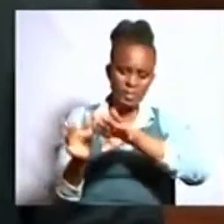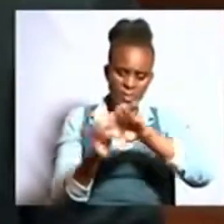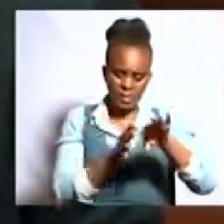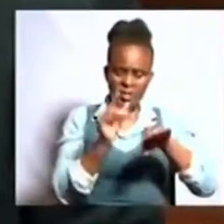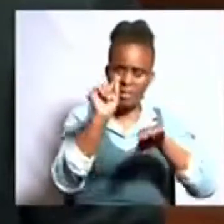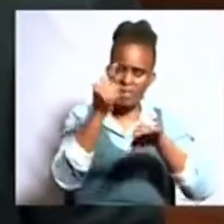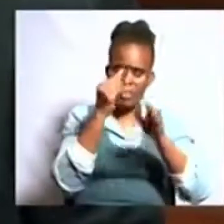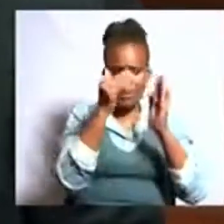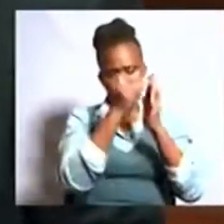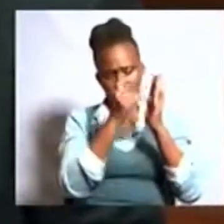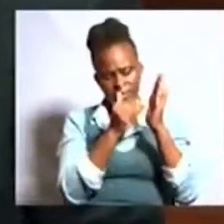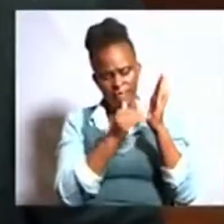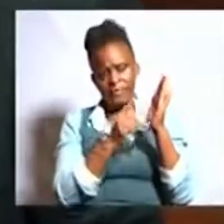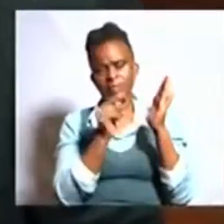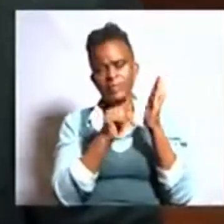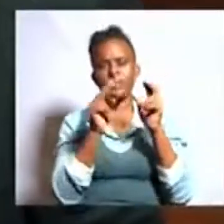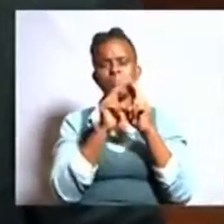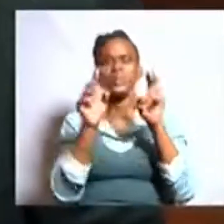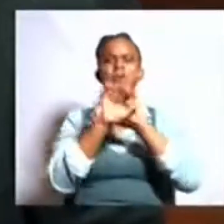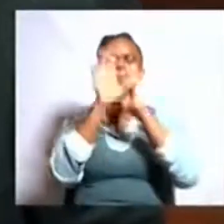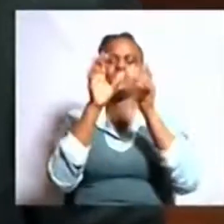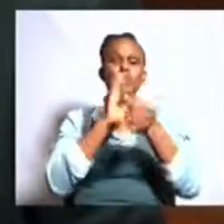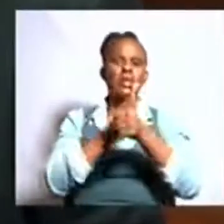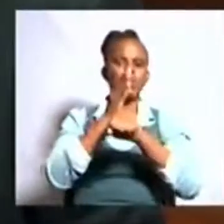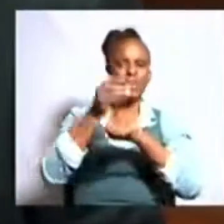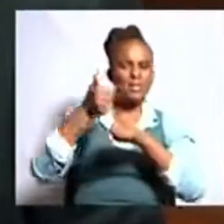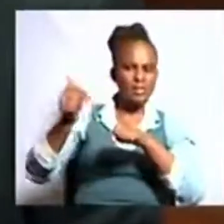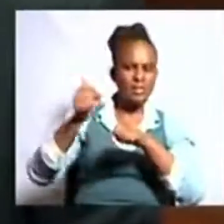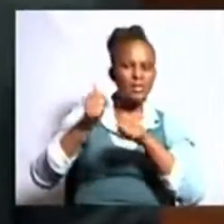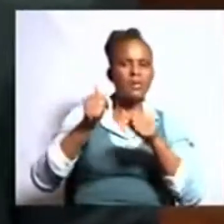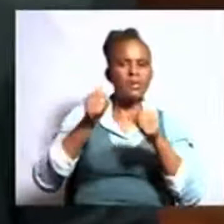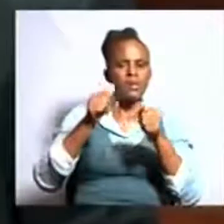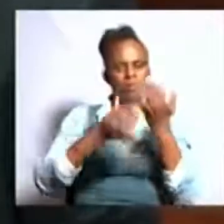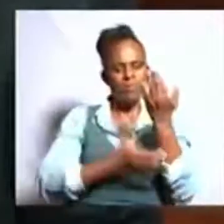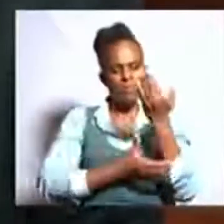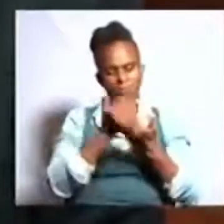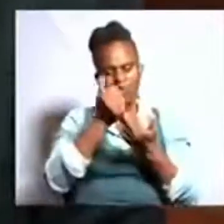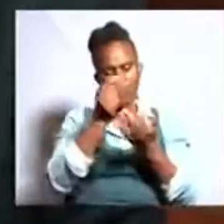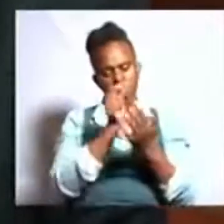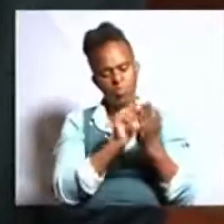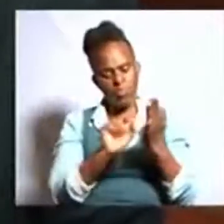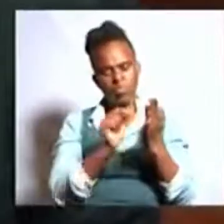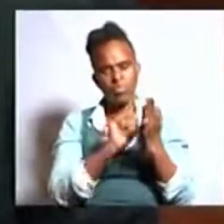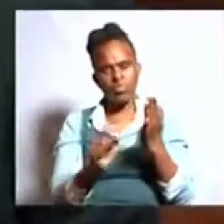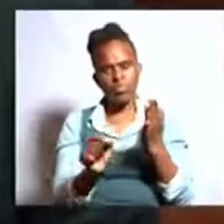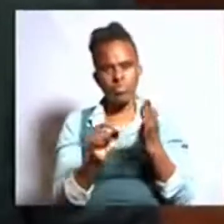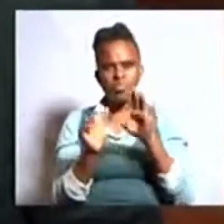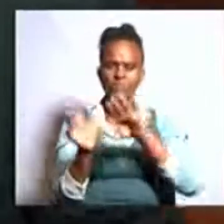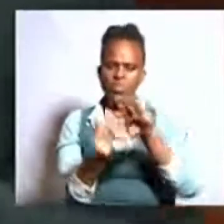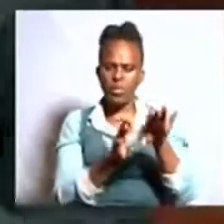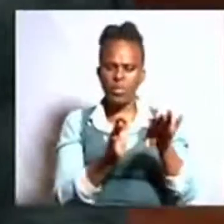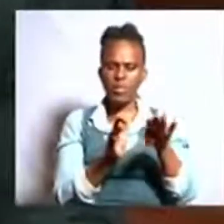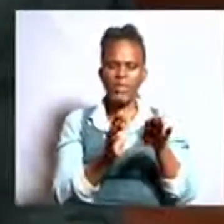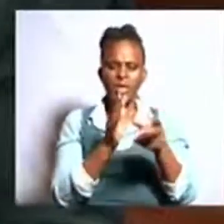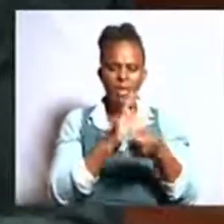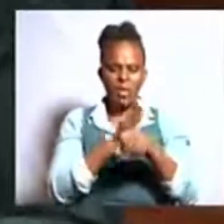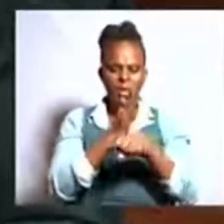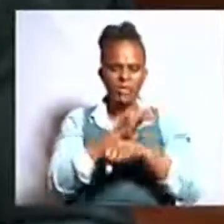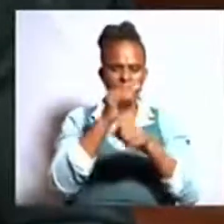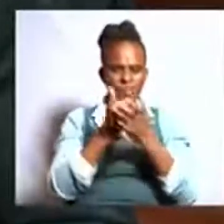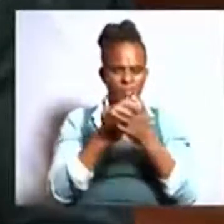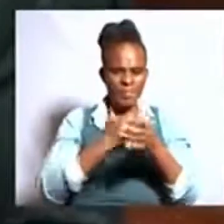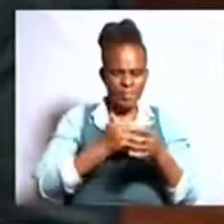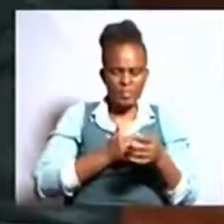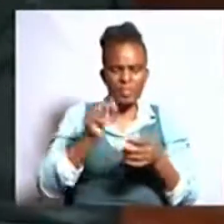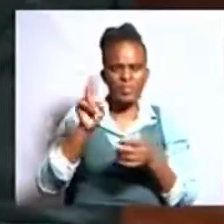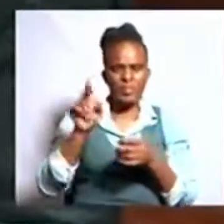first guidelines, it's very clear. After their forms are filled, you can check. They have just taken it away from me. But after, I can actually